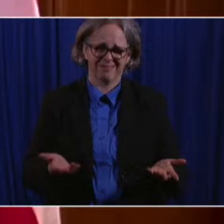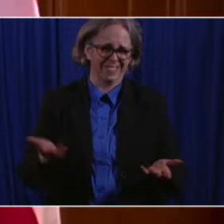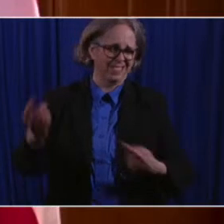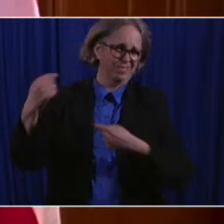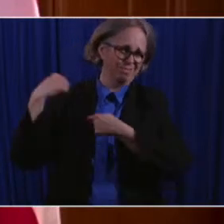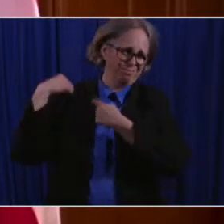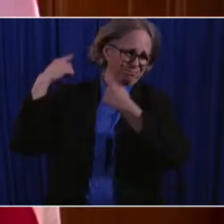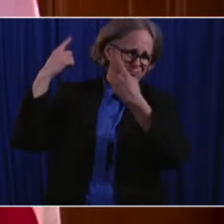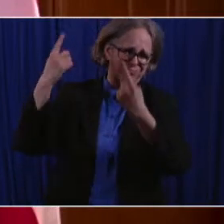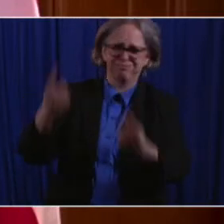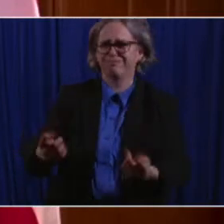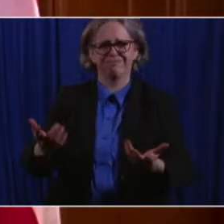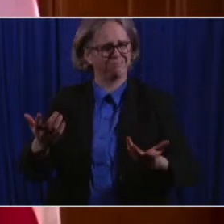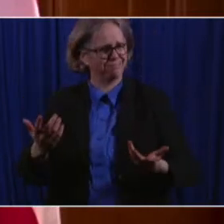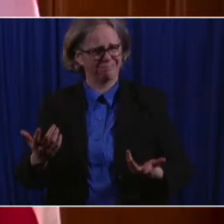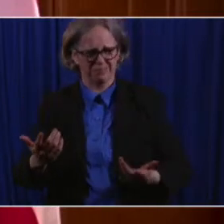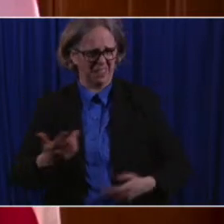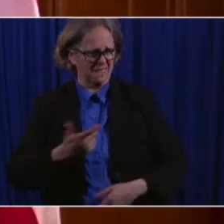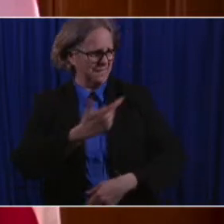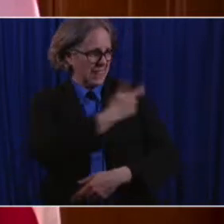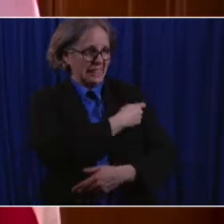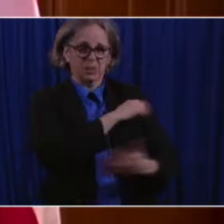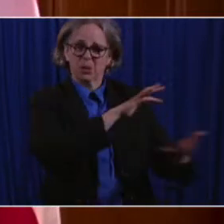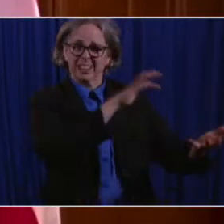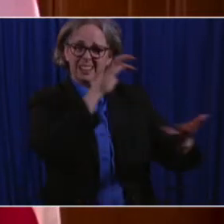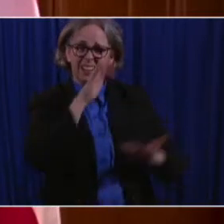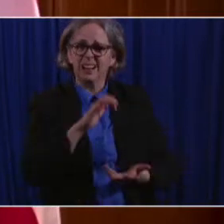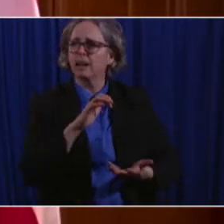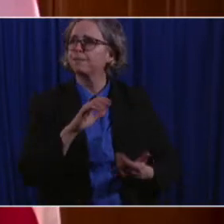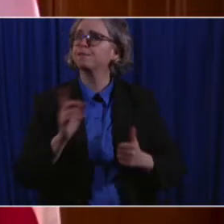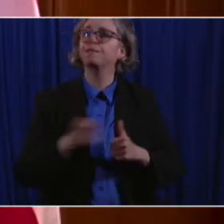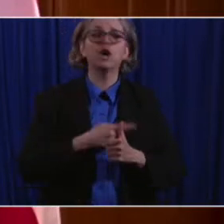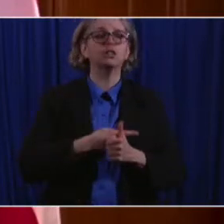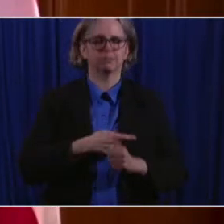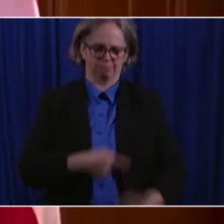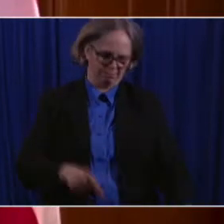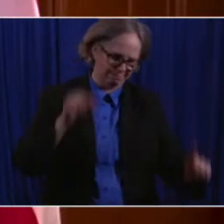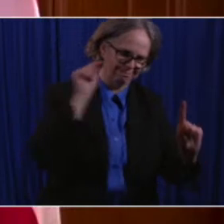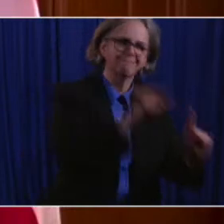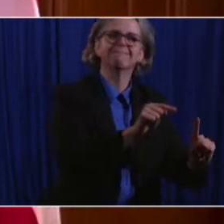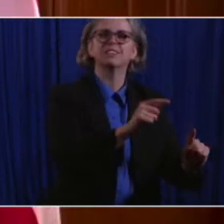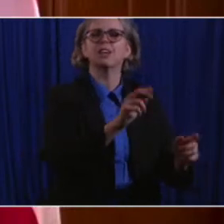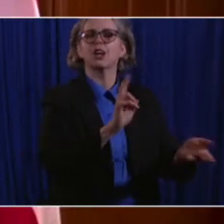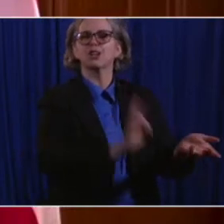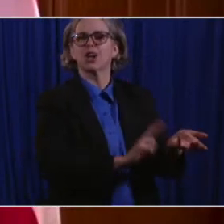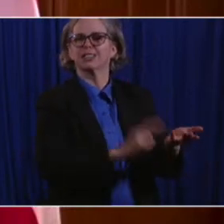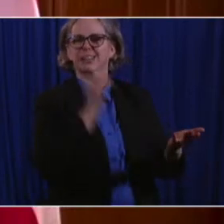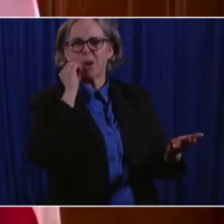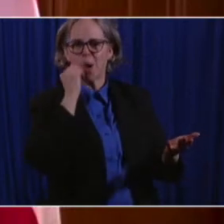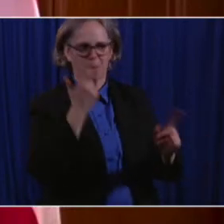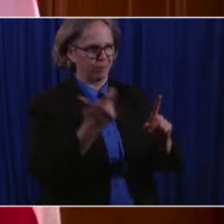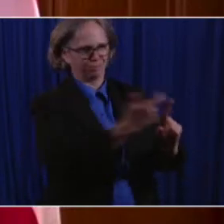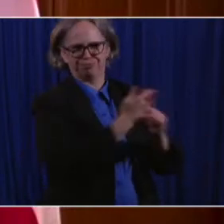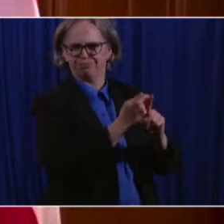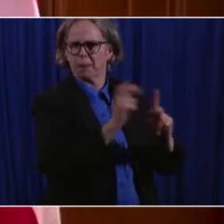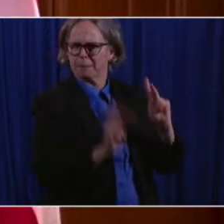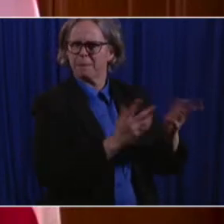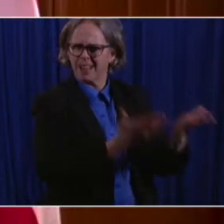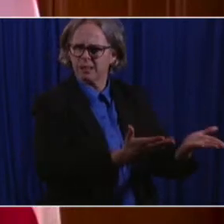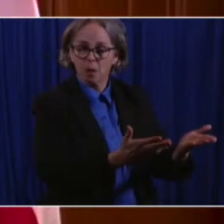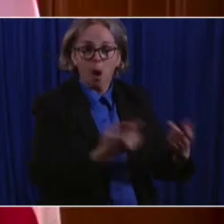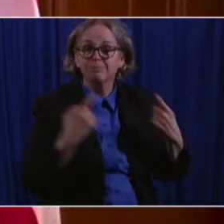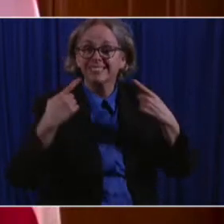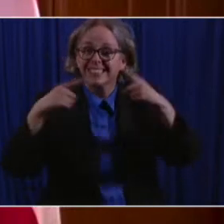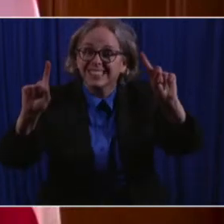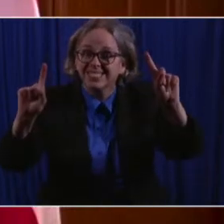we could vaccinate people, we went right into the nursing homes. And we've had great success. About